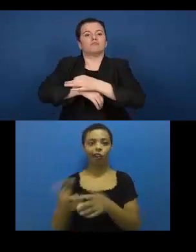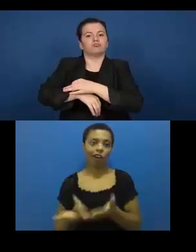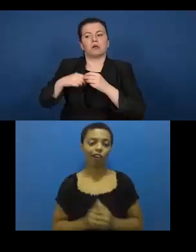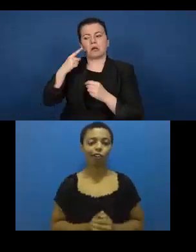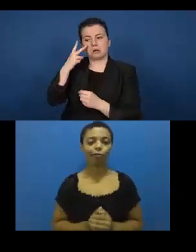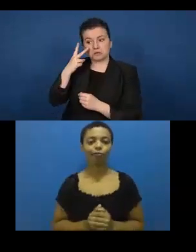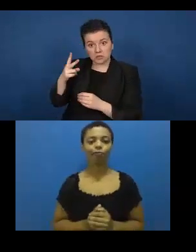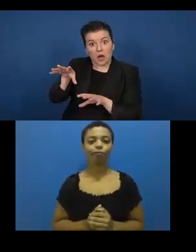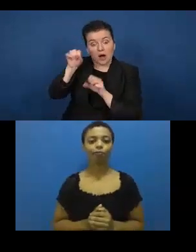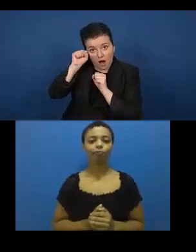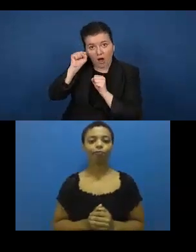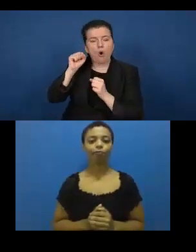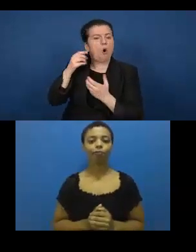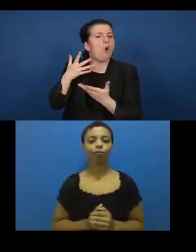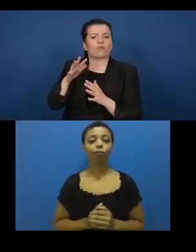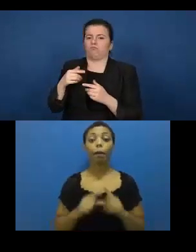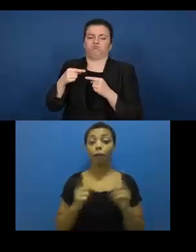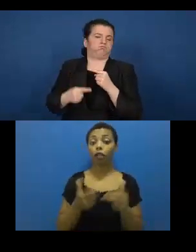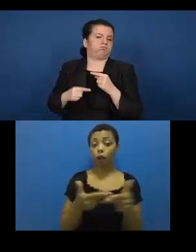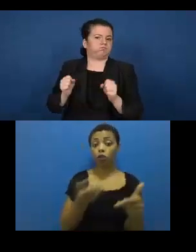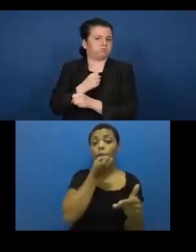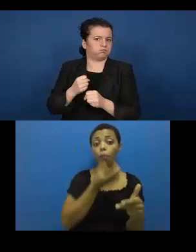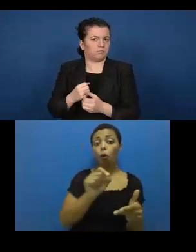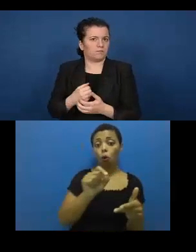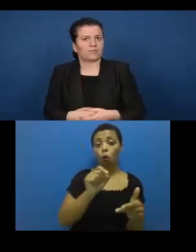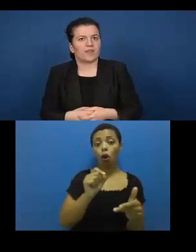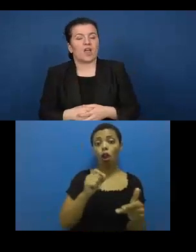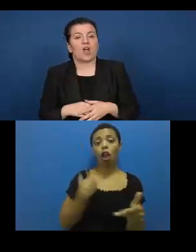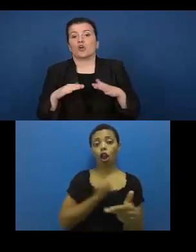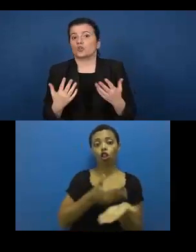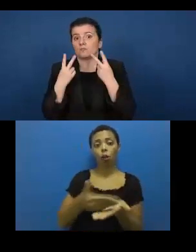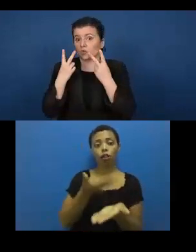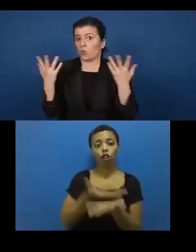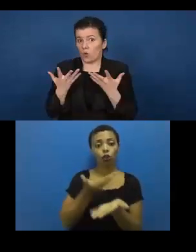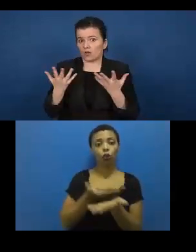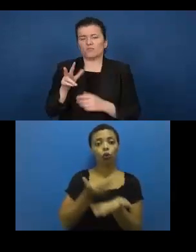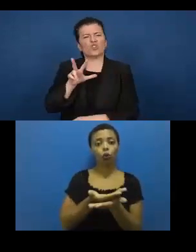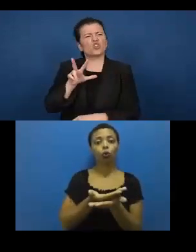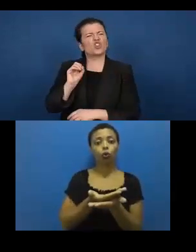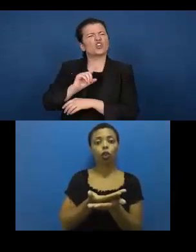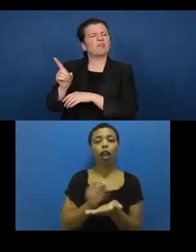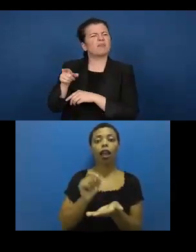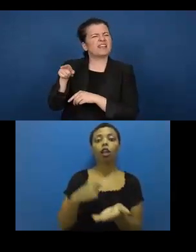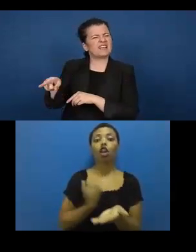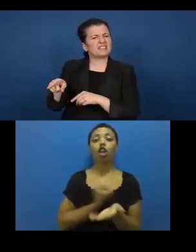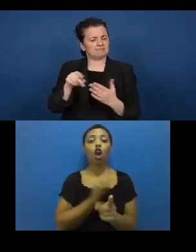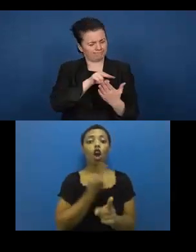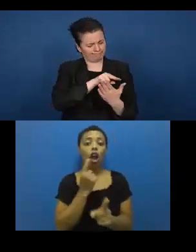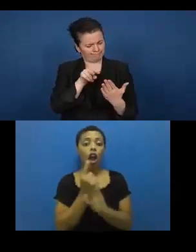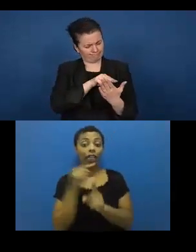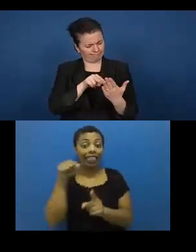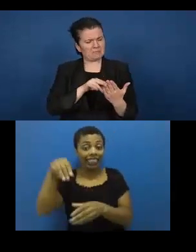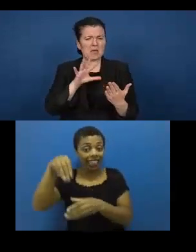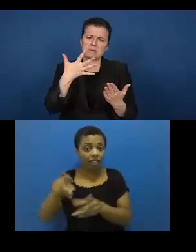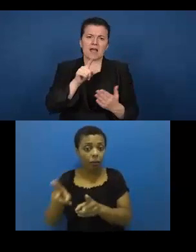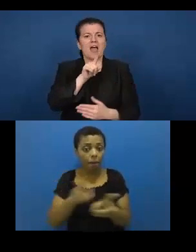Some positive things that came out of this study is that we found that within 30 minutes, participants were able to learn at least